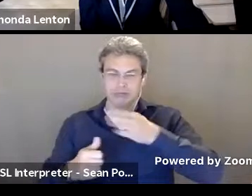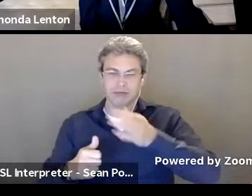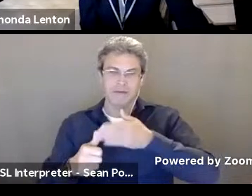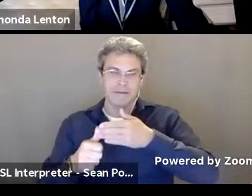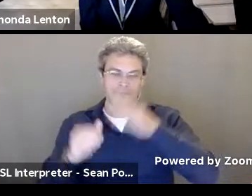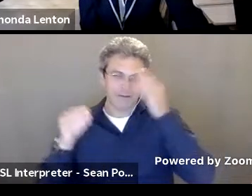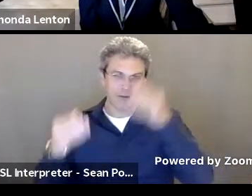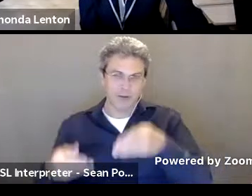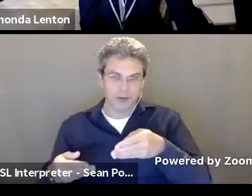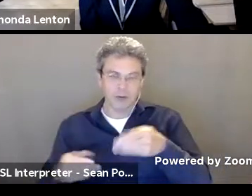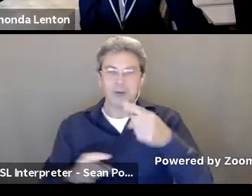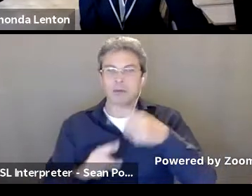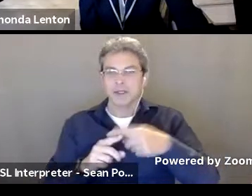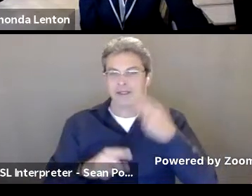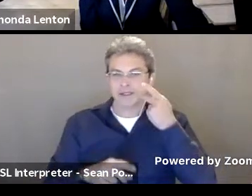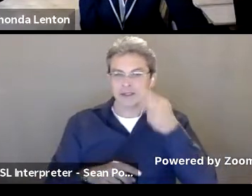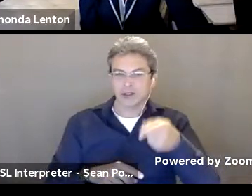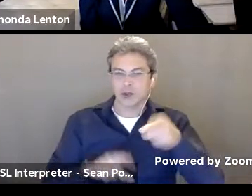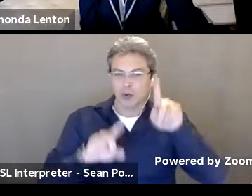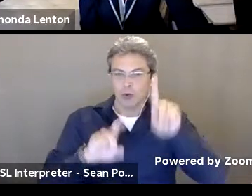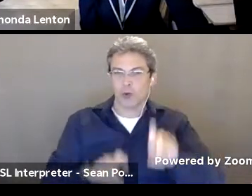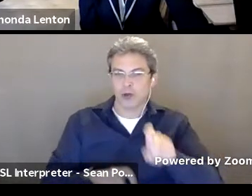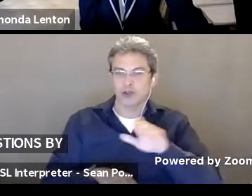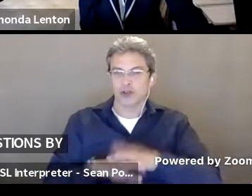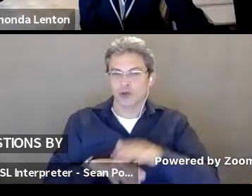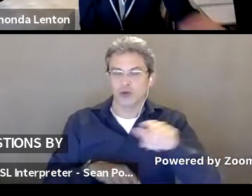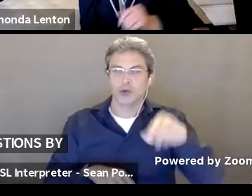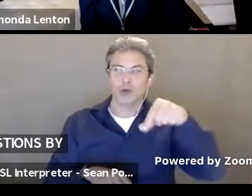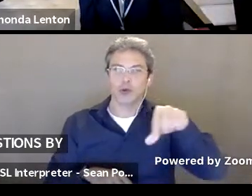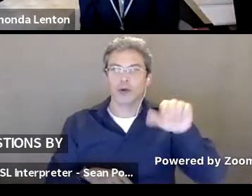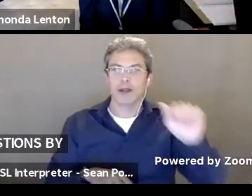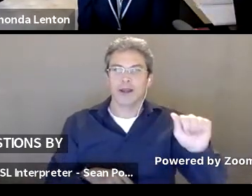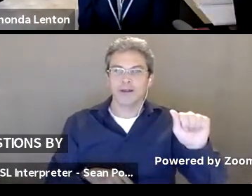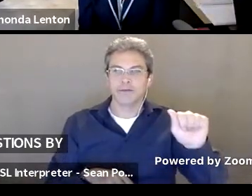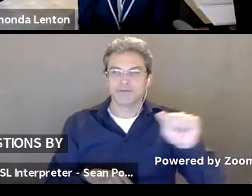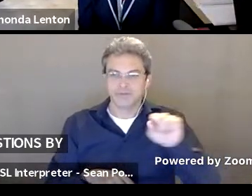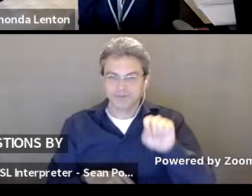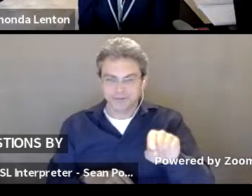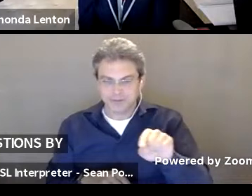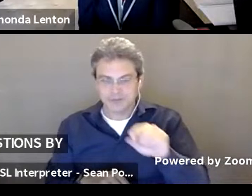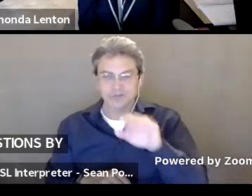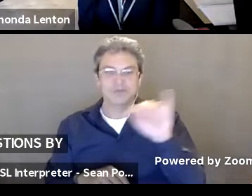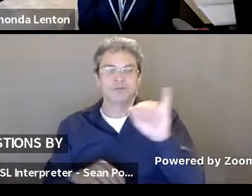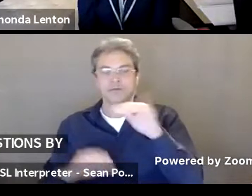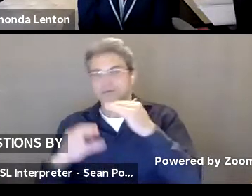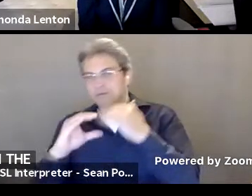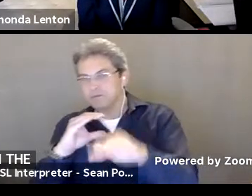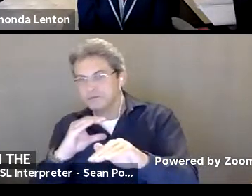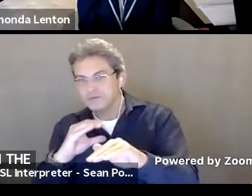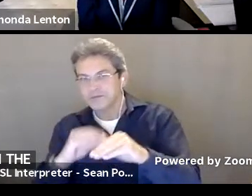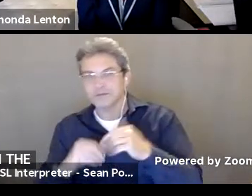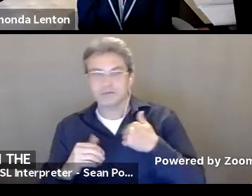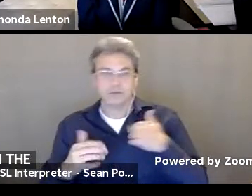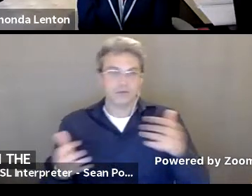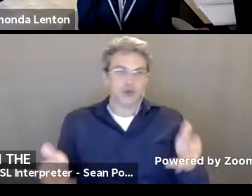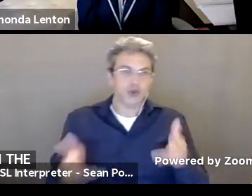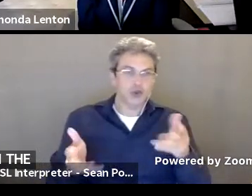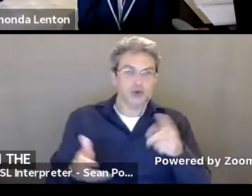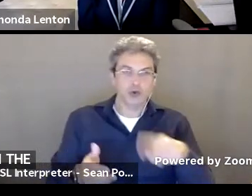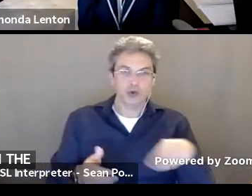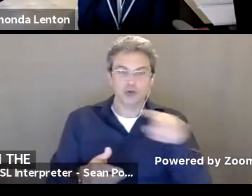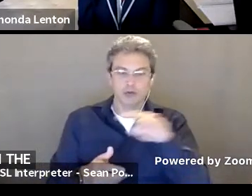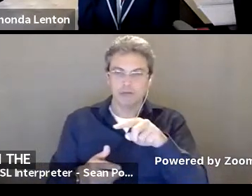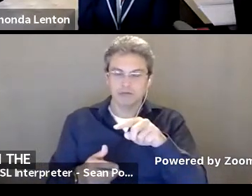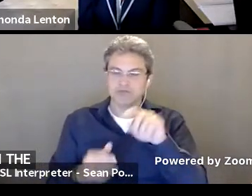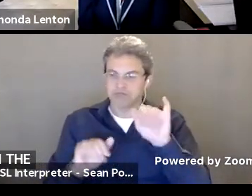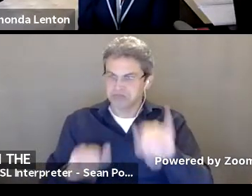to see questions that are coming in through the Q&A function and through email, so I'll encourage participants to continue to send our